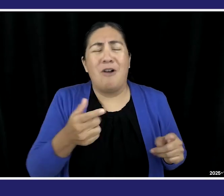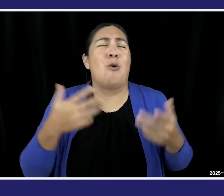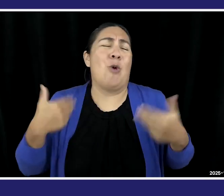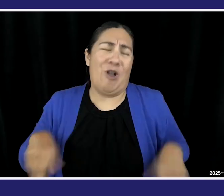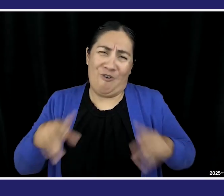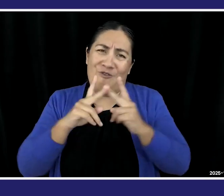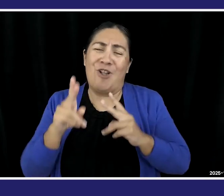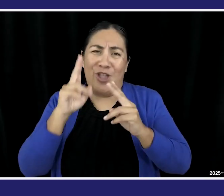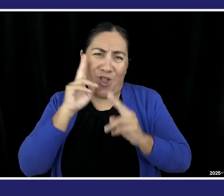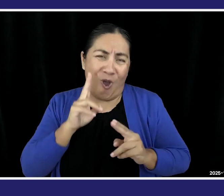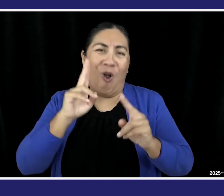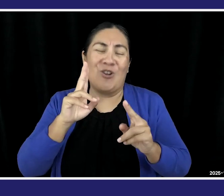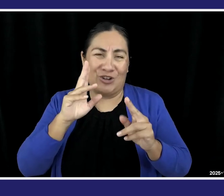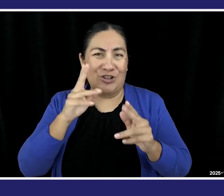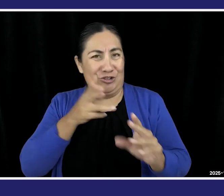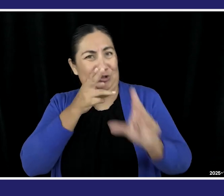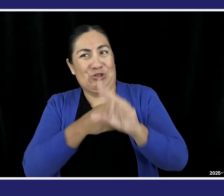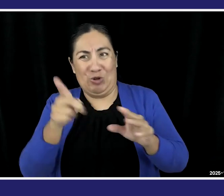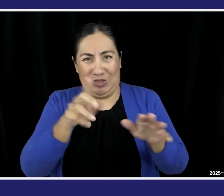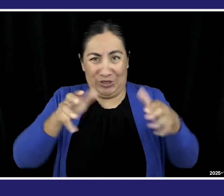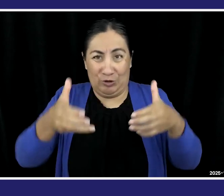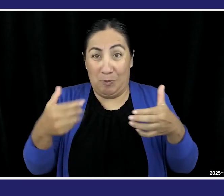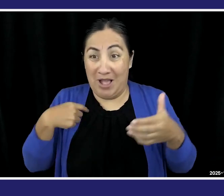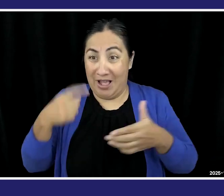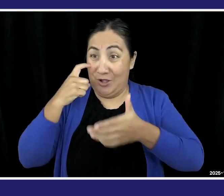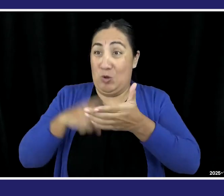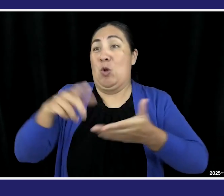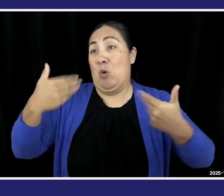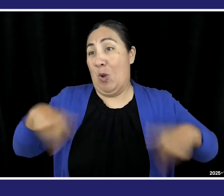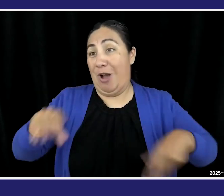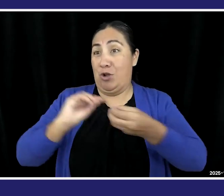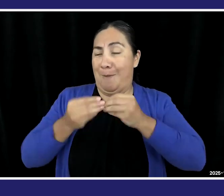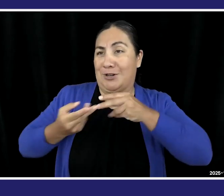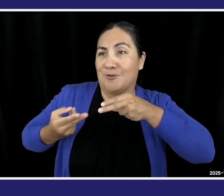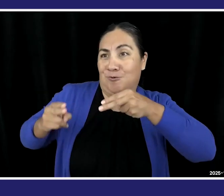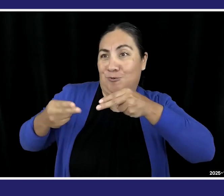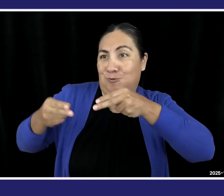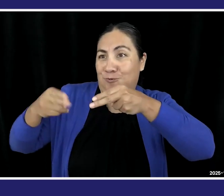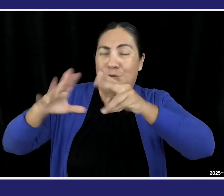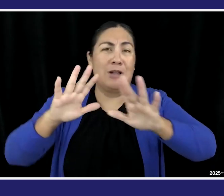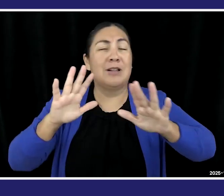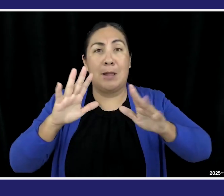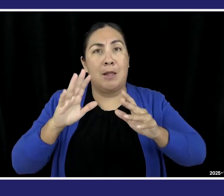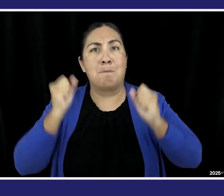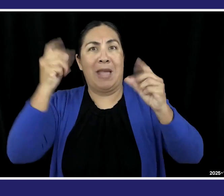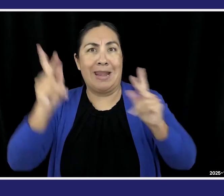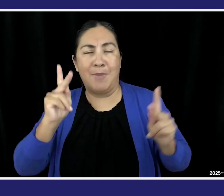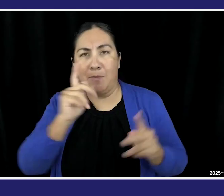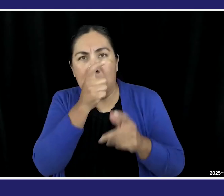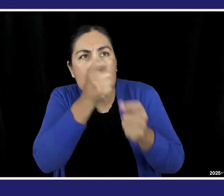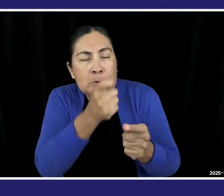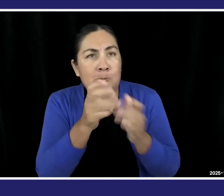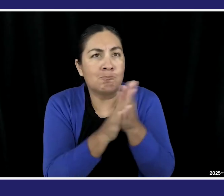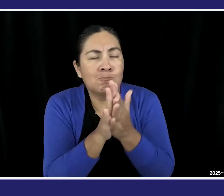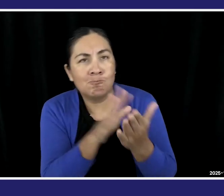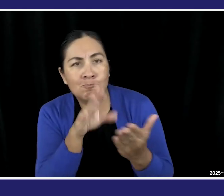join this group today. I see, yes, the numbers just keep climbing. So I'm really pleased to see so much interest. I'm the